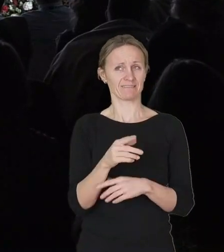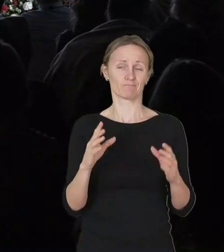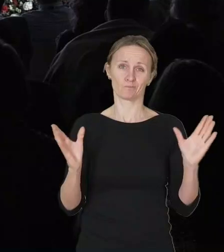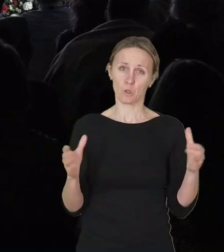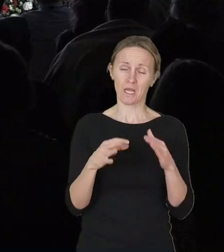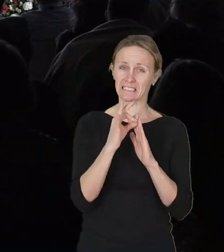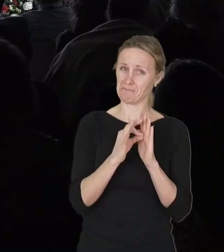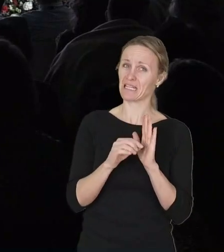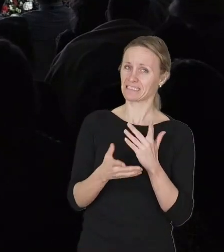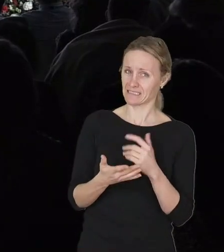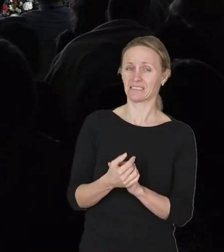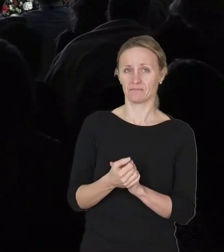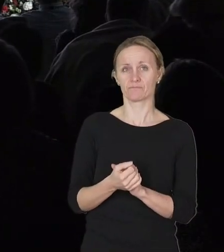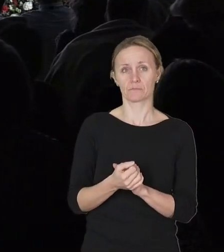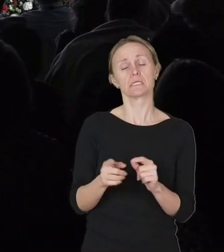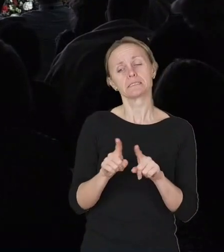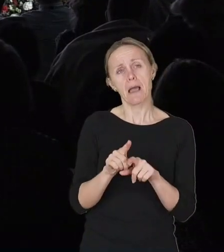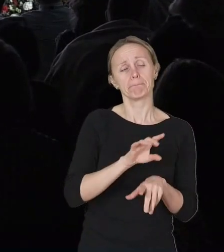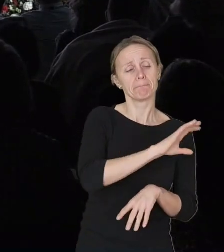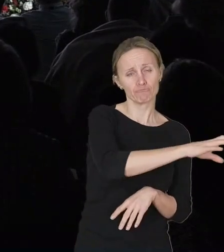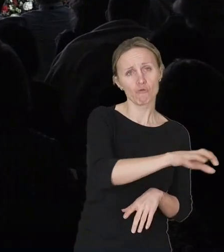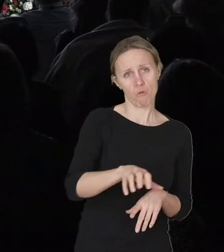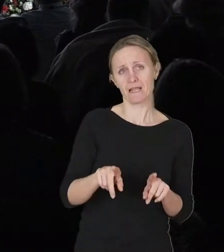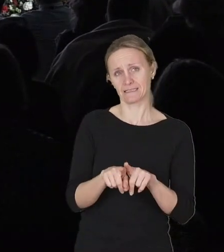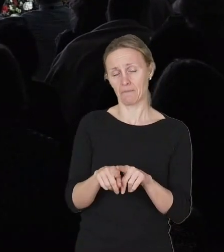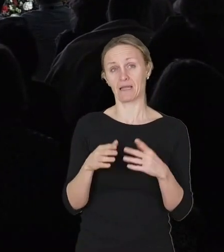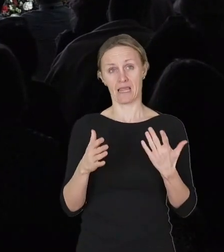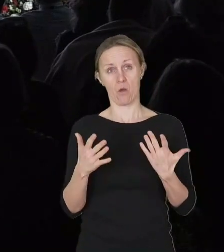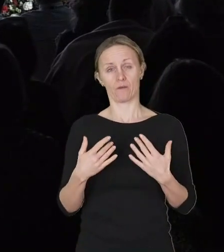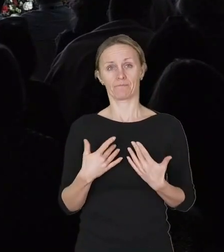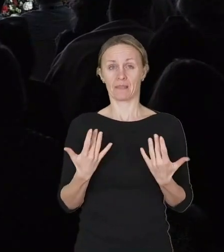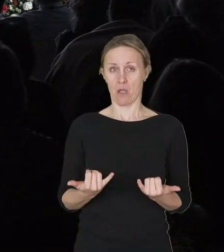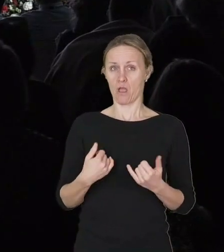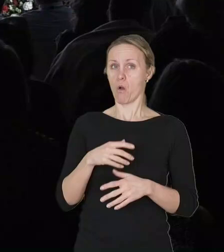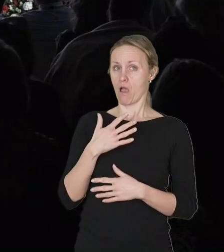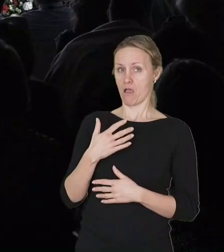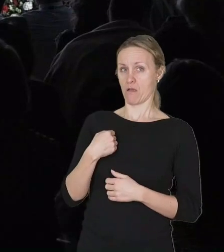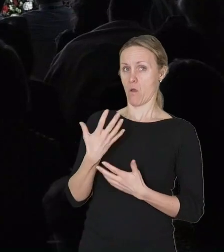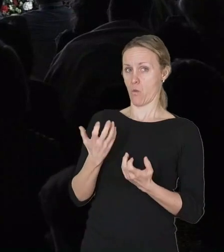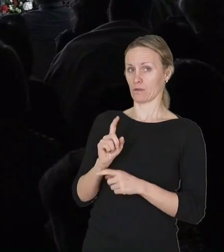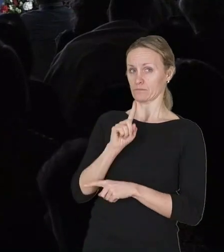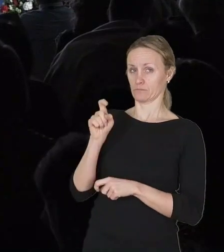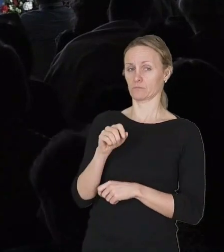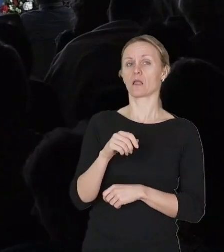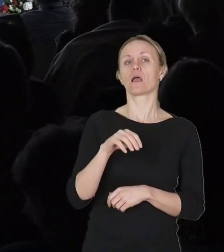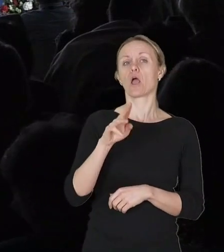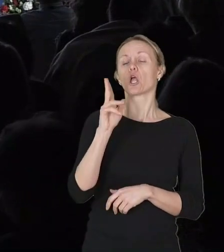with the perspective of the politician, the member of the European Parliament, which is in the heart of the